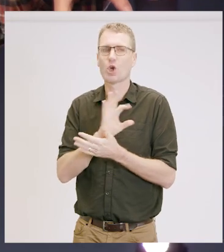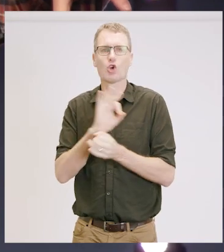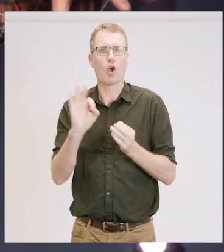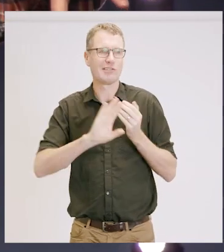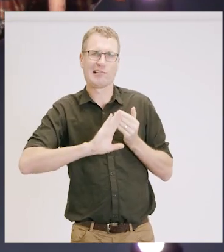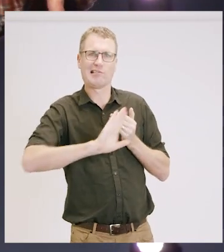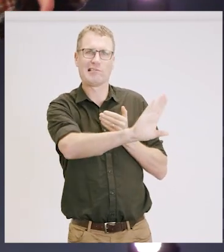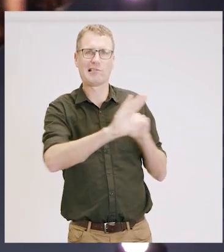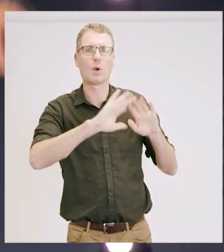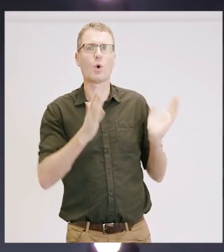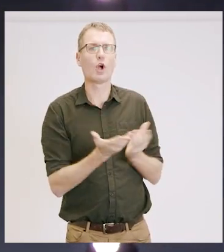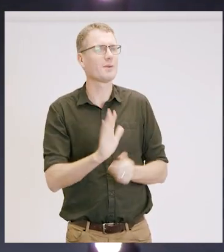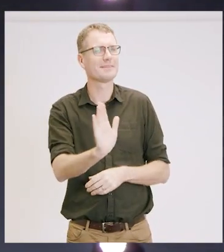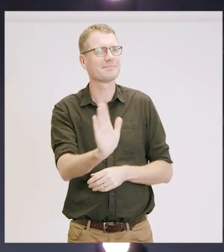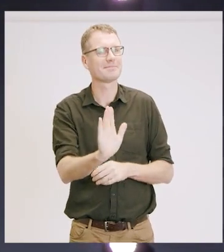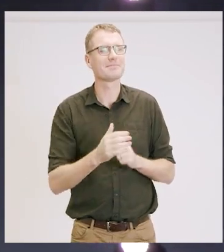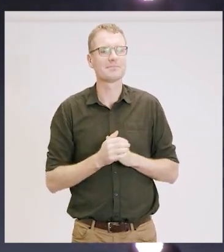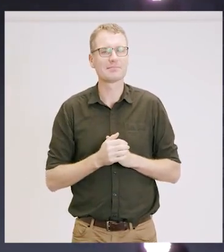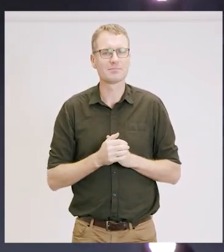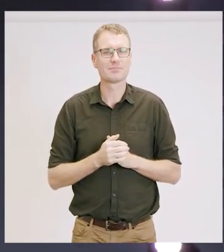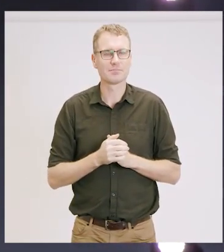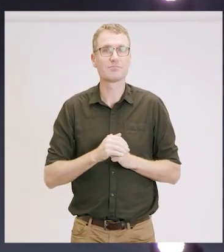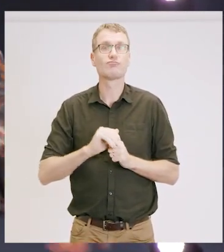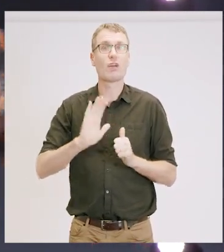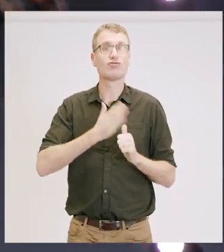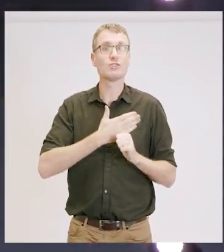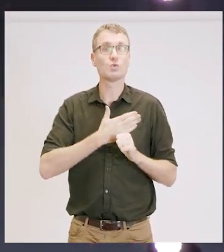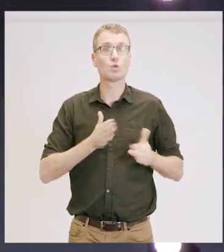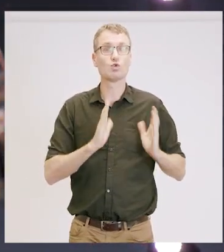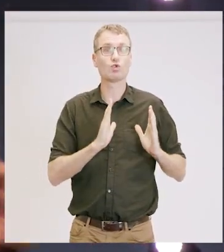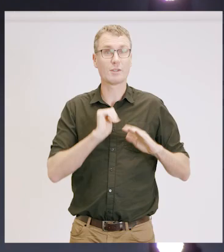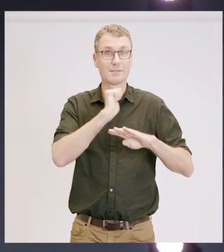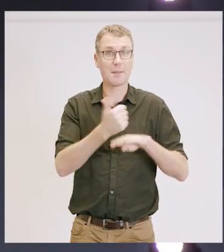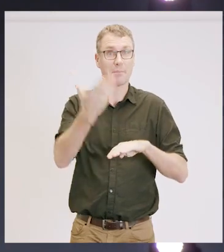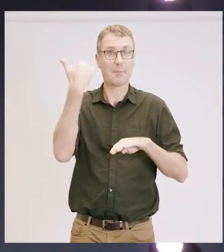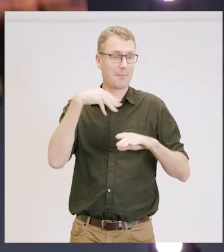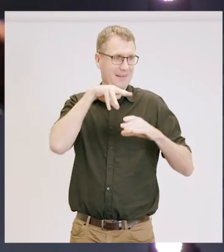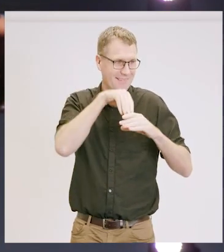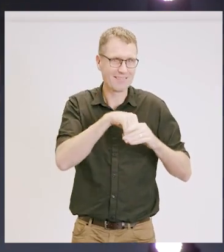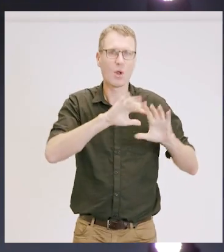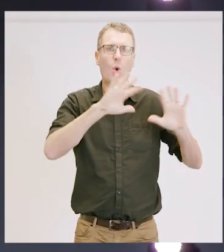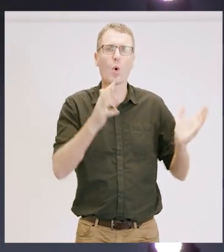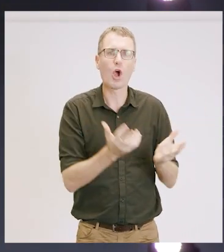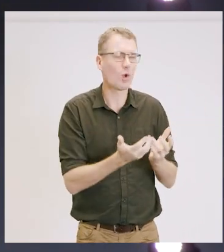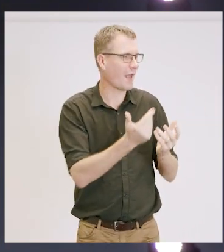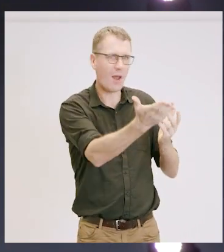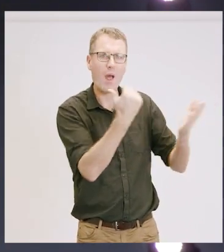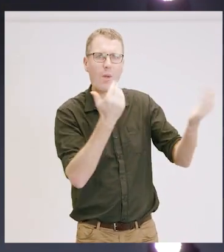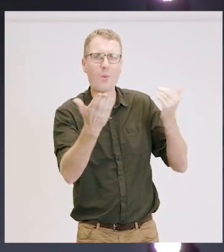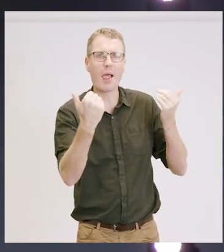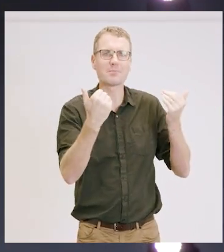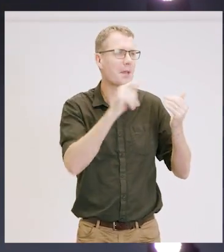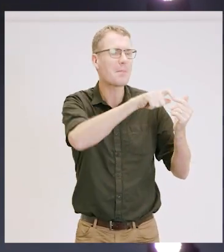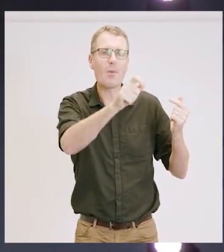You know, the original church was in the world and they were inviting the world to come in and they were going out into the world. So